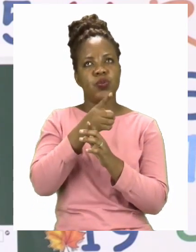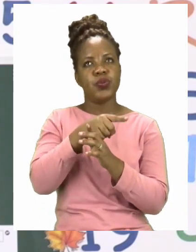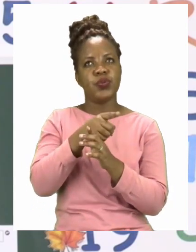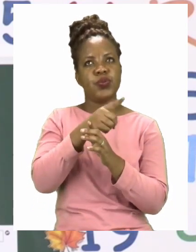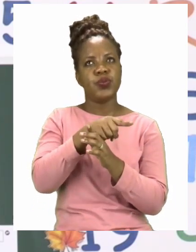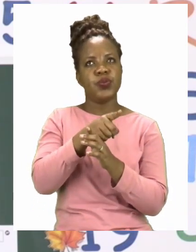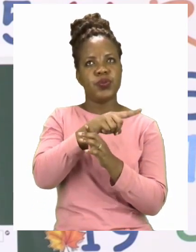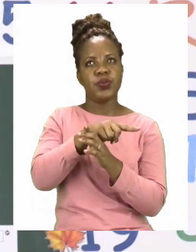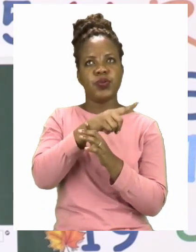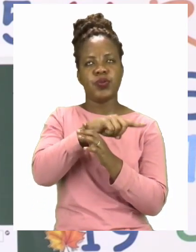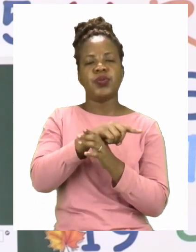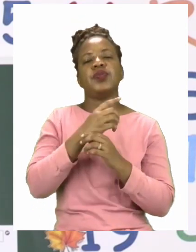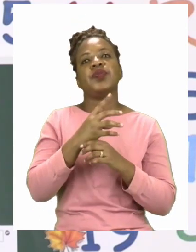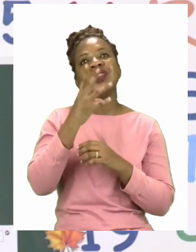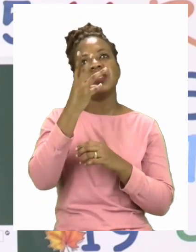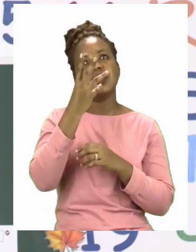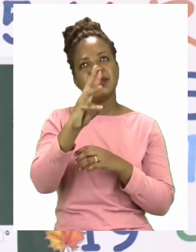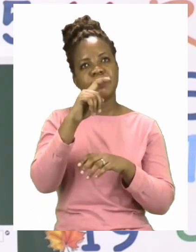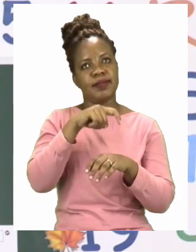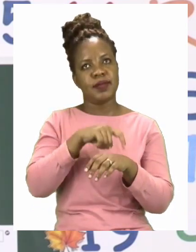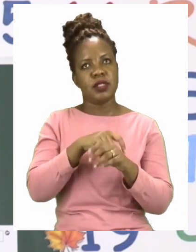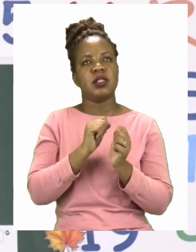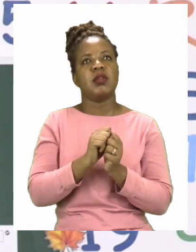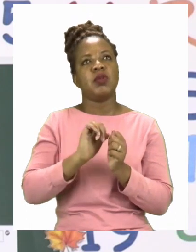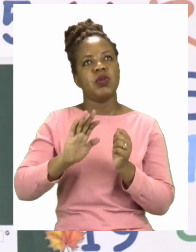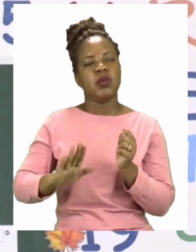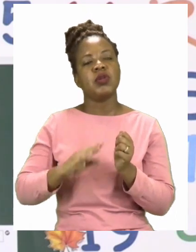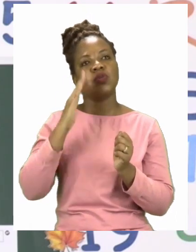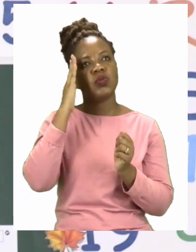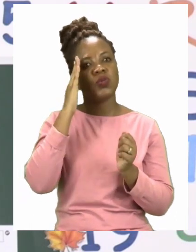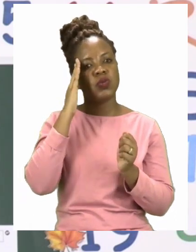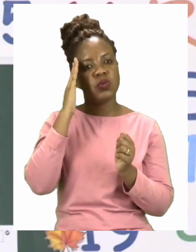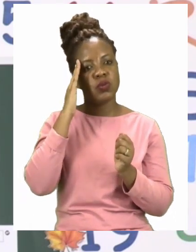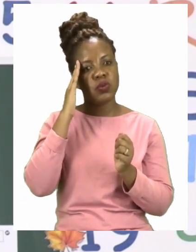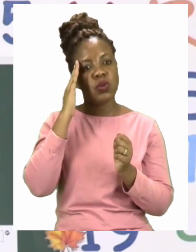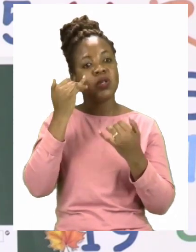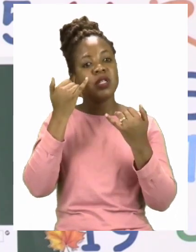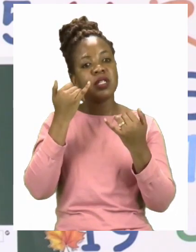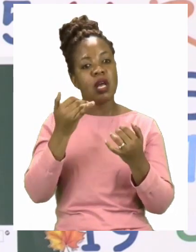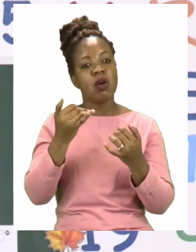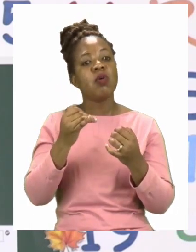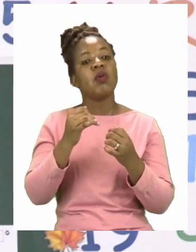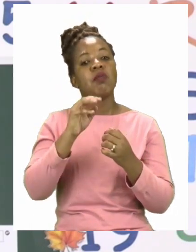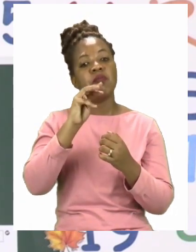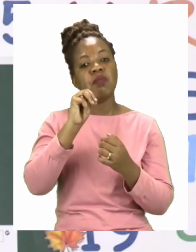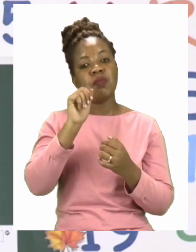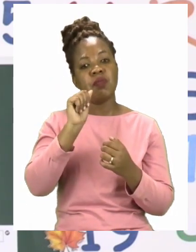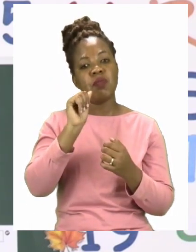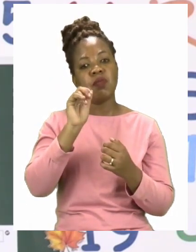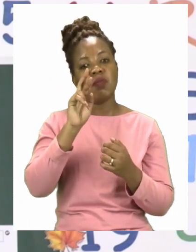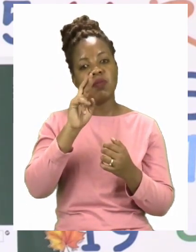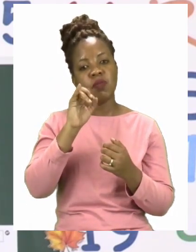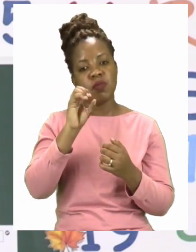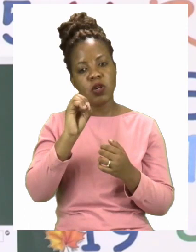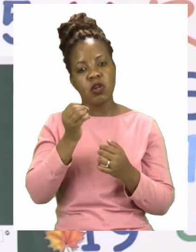know how many pencils were left. So from the 80 that we got by adding the 2 boxes